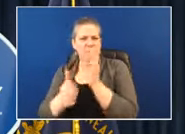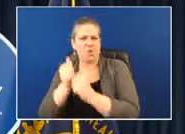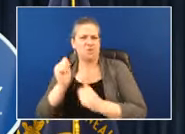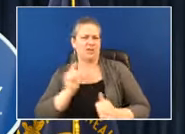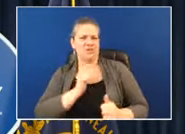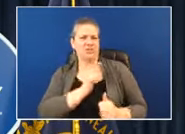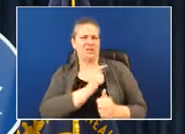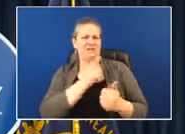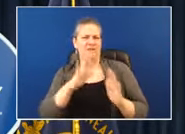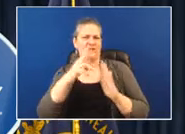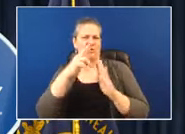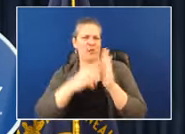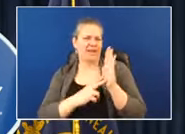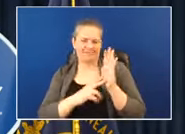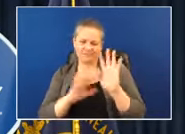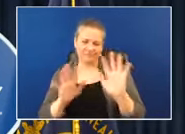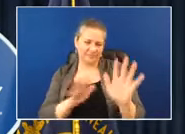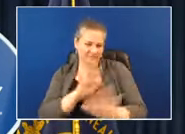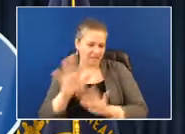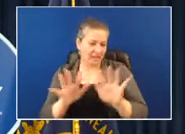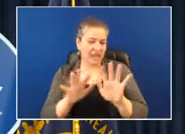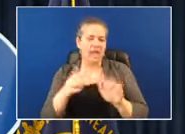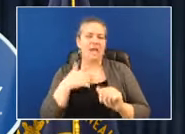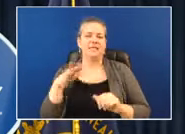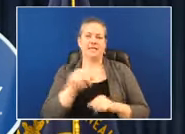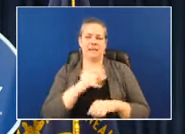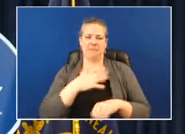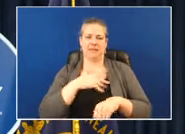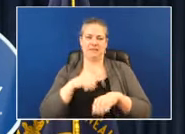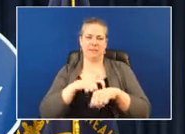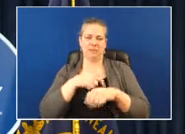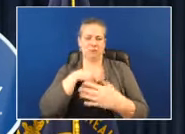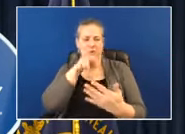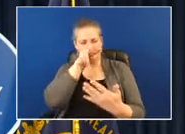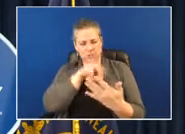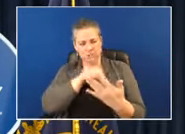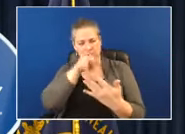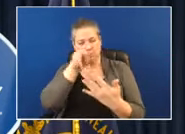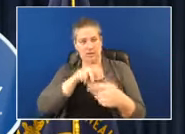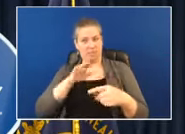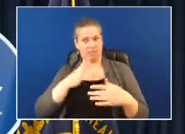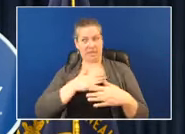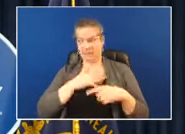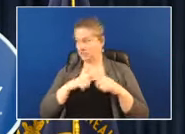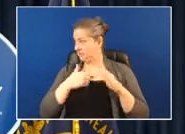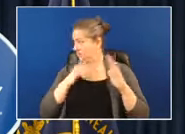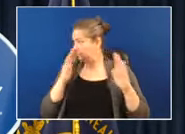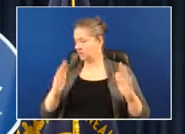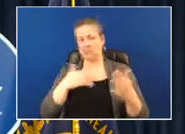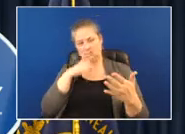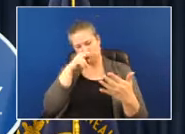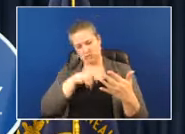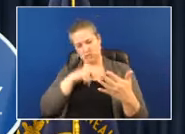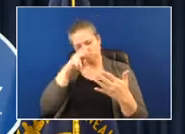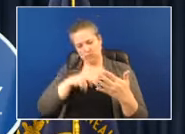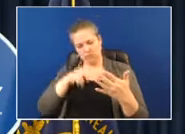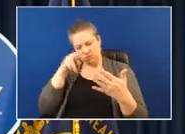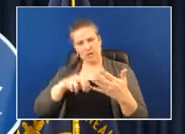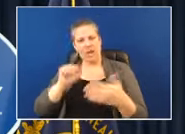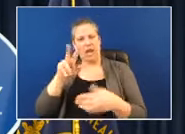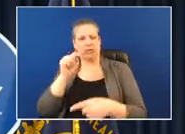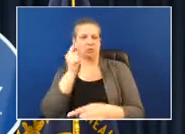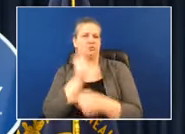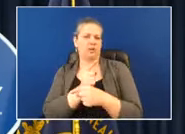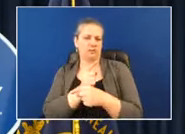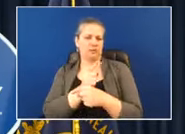So I'm taking my time within the time that I have to take the right actions. We're going to make sure,